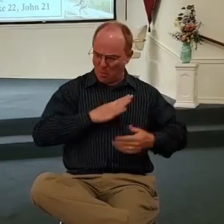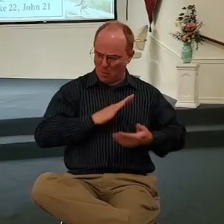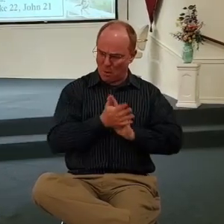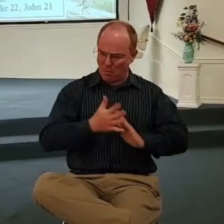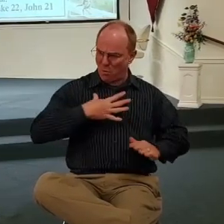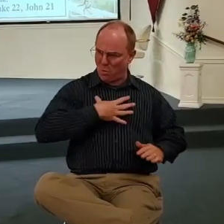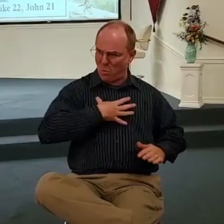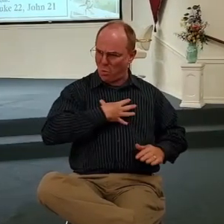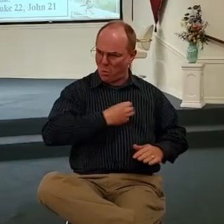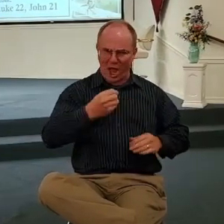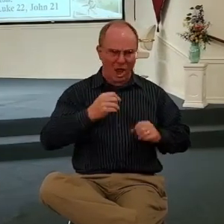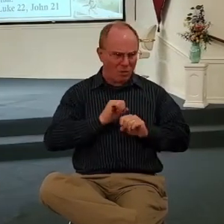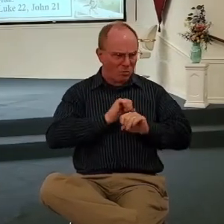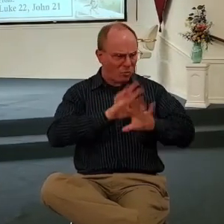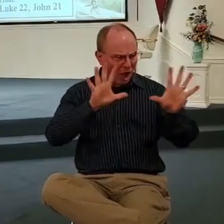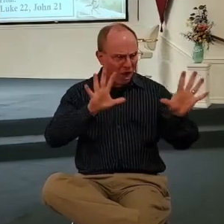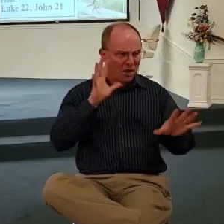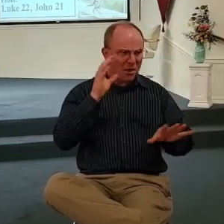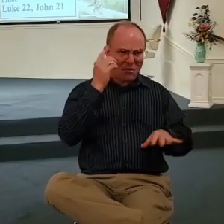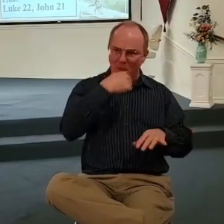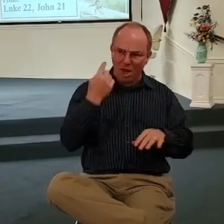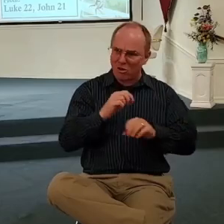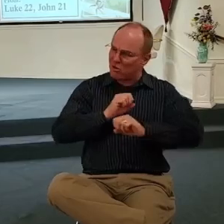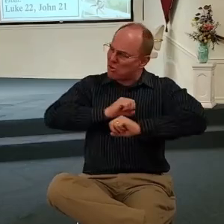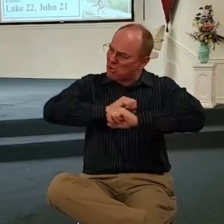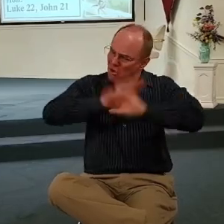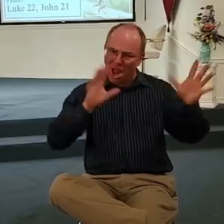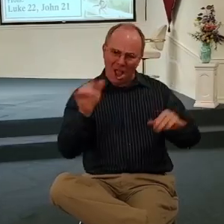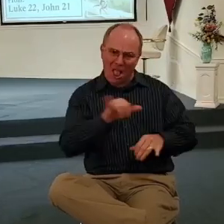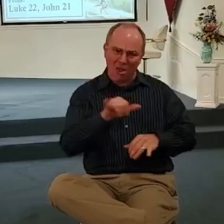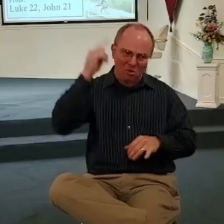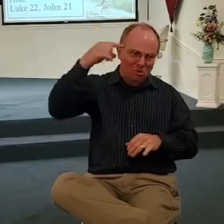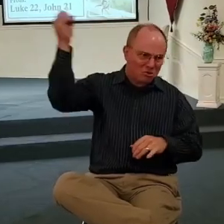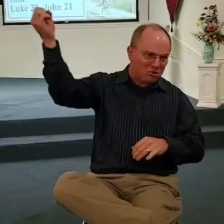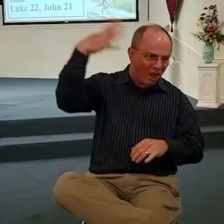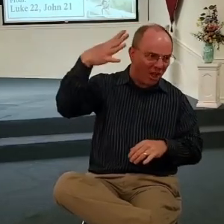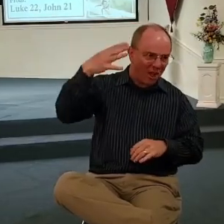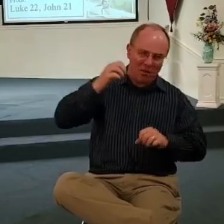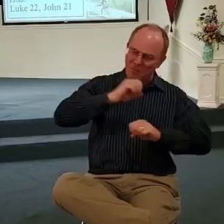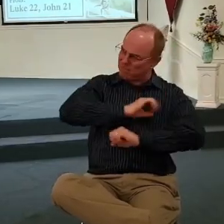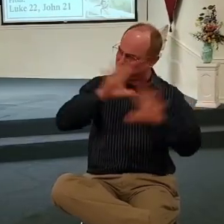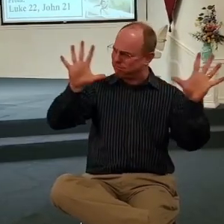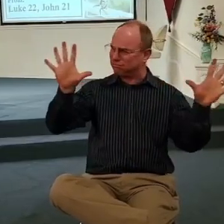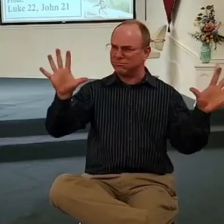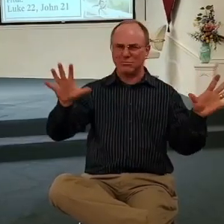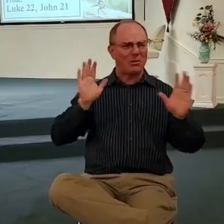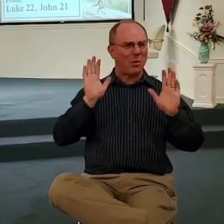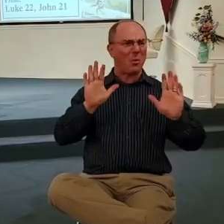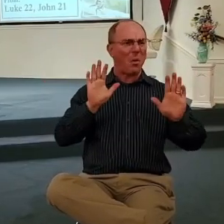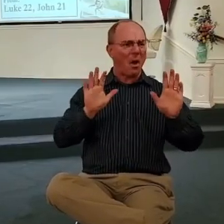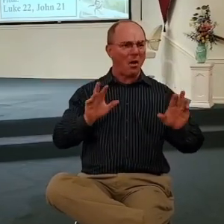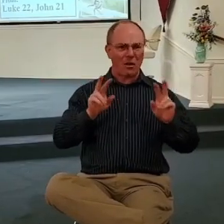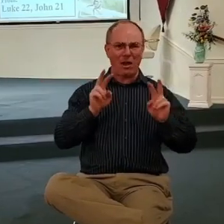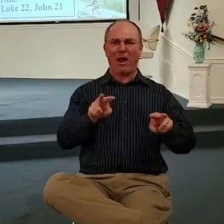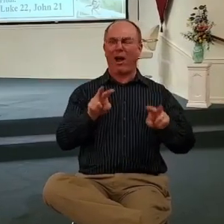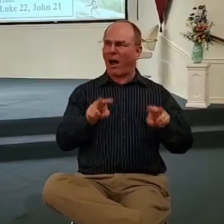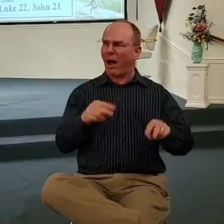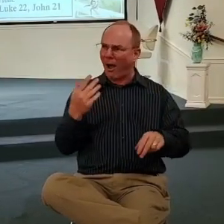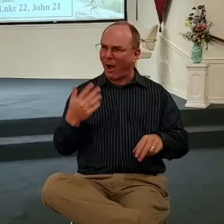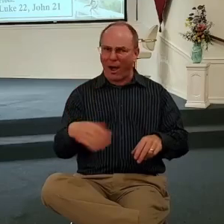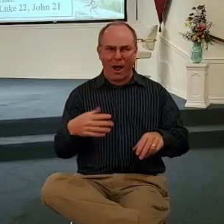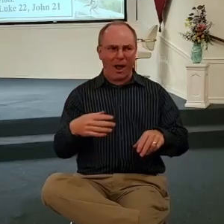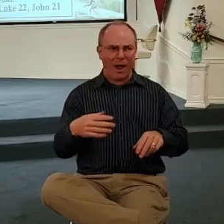and his face shining like the sun. What a marvelous sight that would have been to be